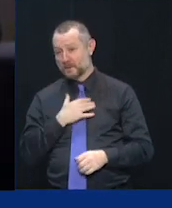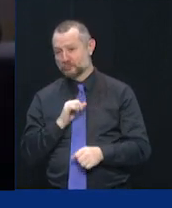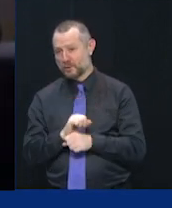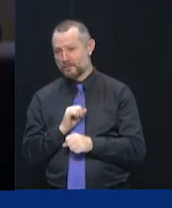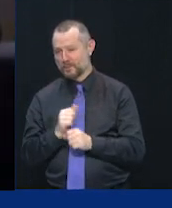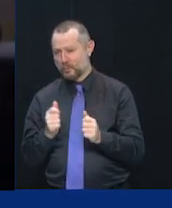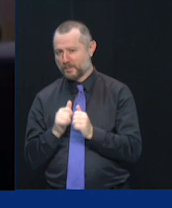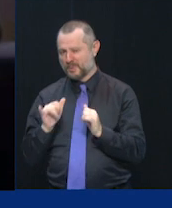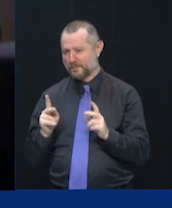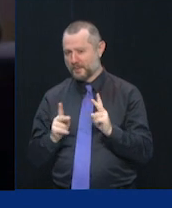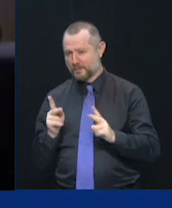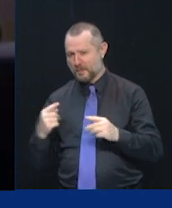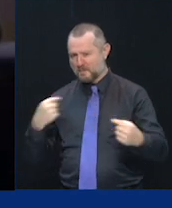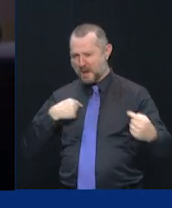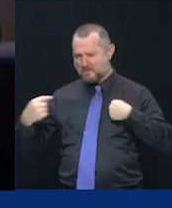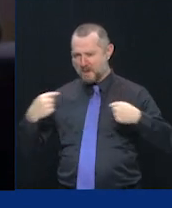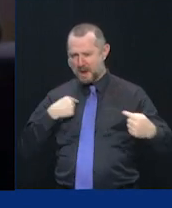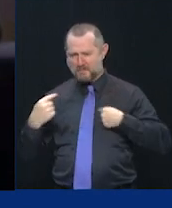in my league.